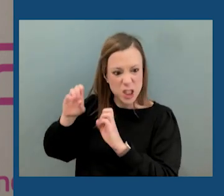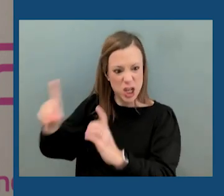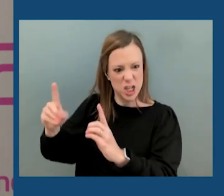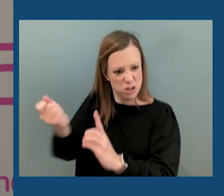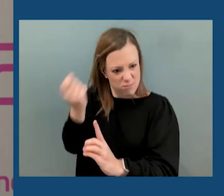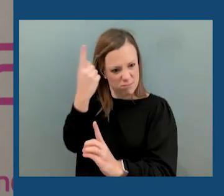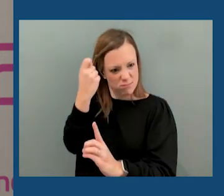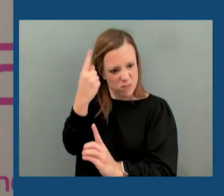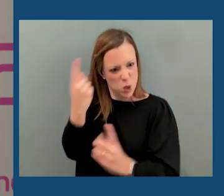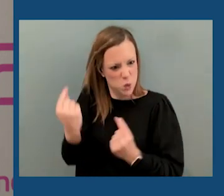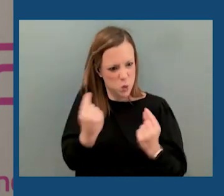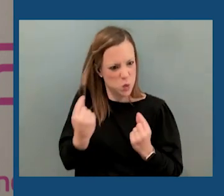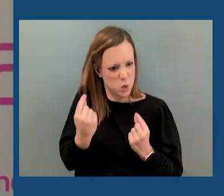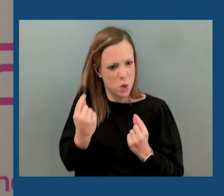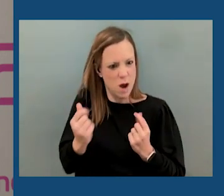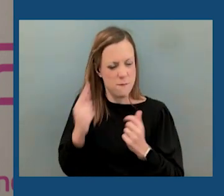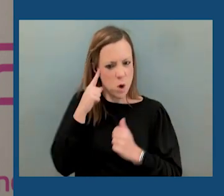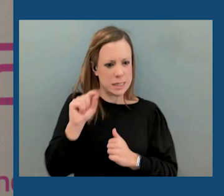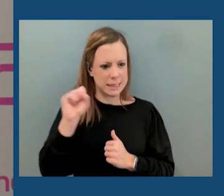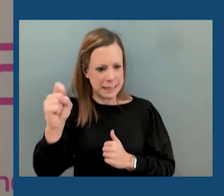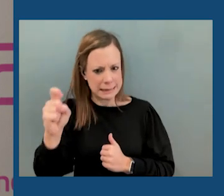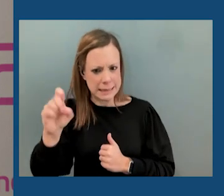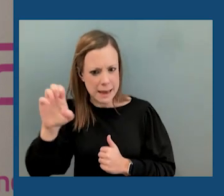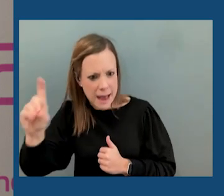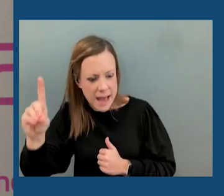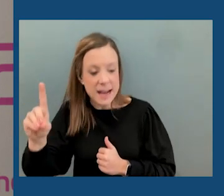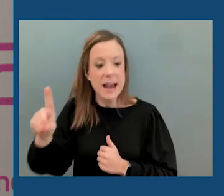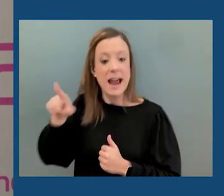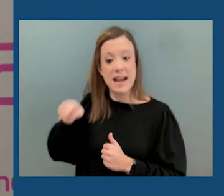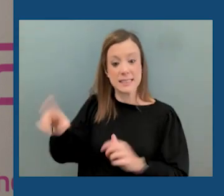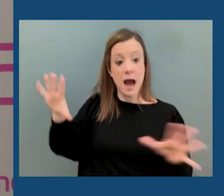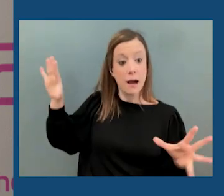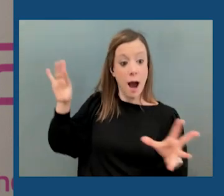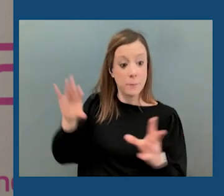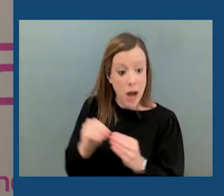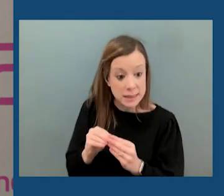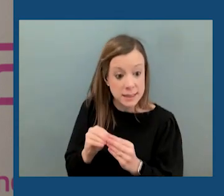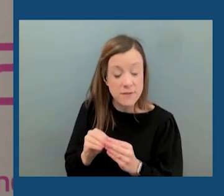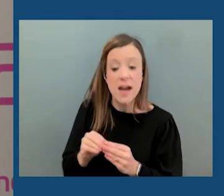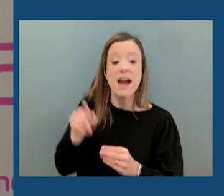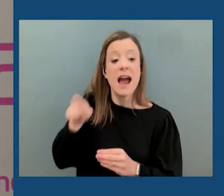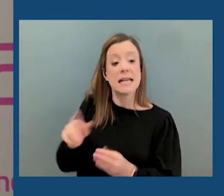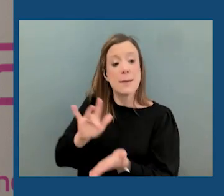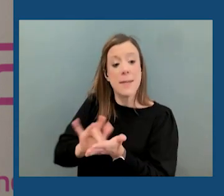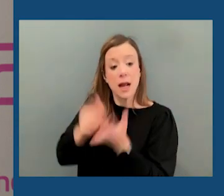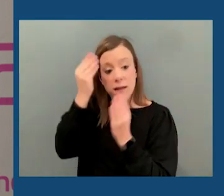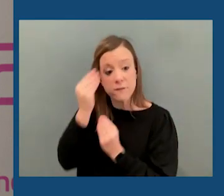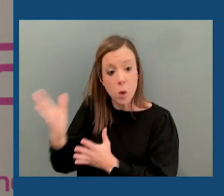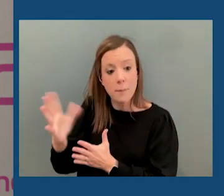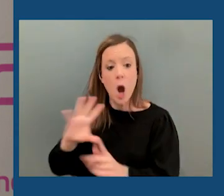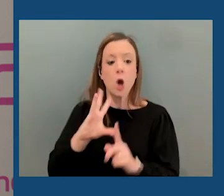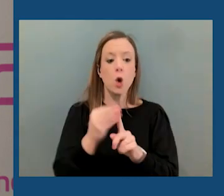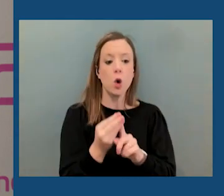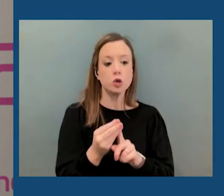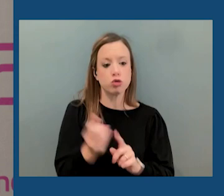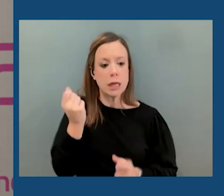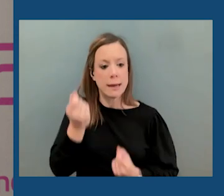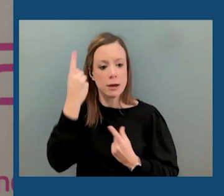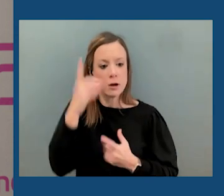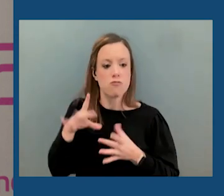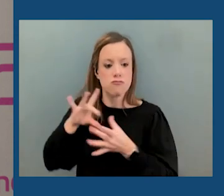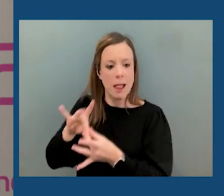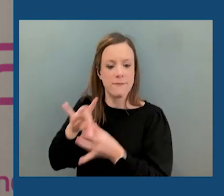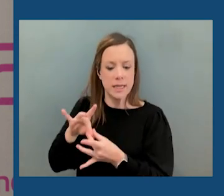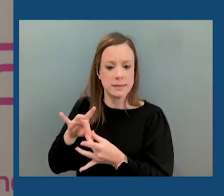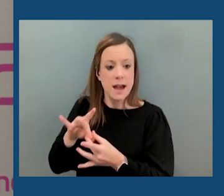is comprehensive, it's medically informed, and it is culturally relevant. It empowers students to access care and make decisions